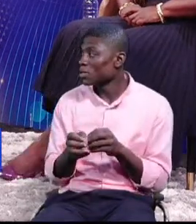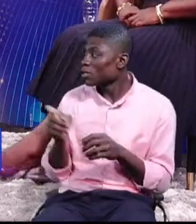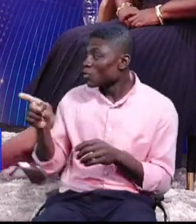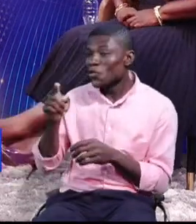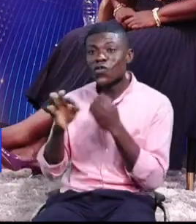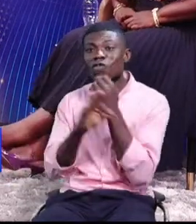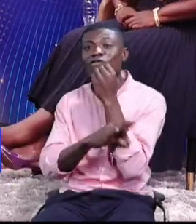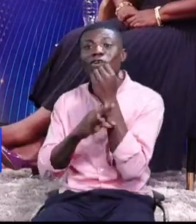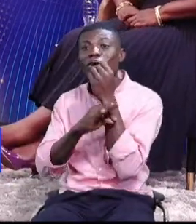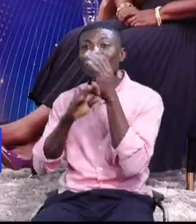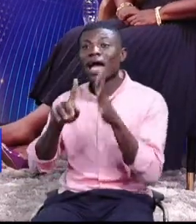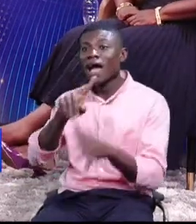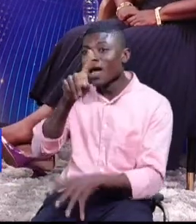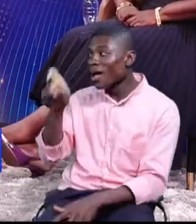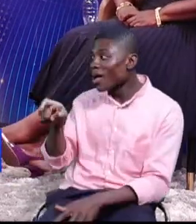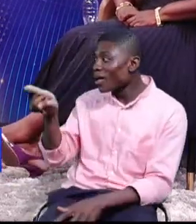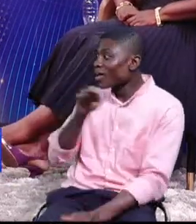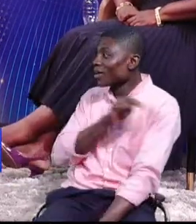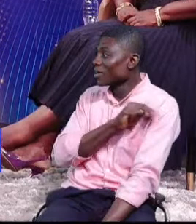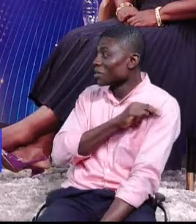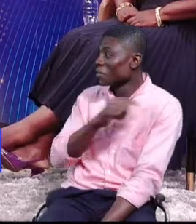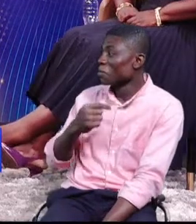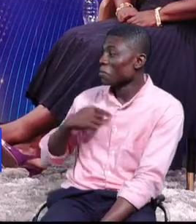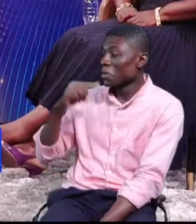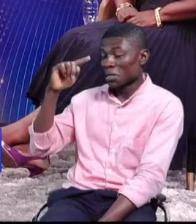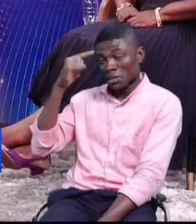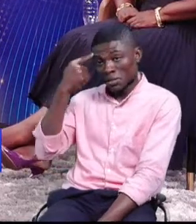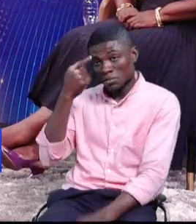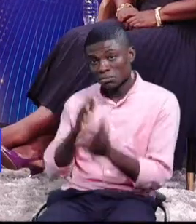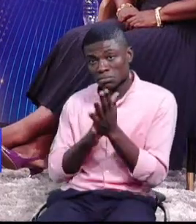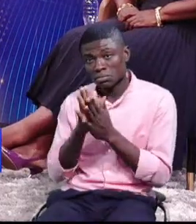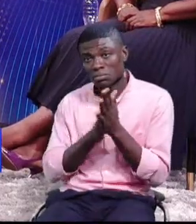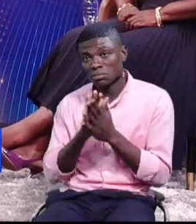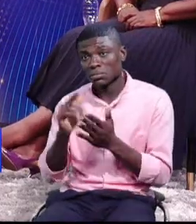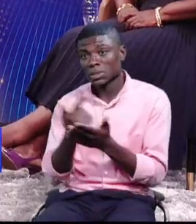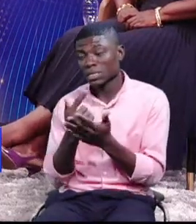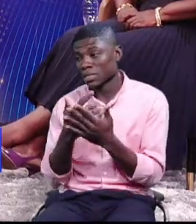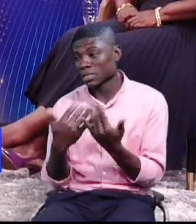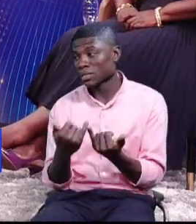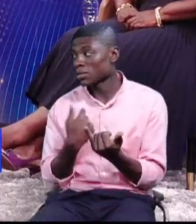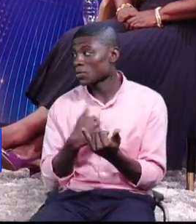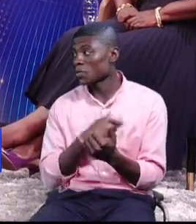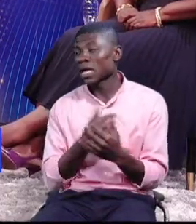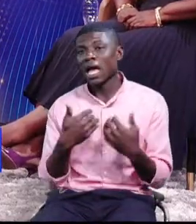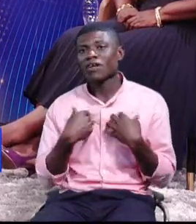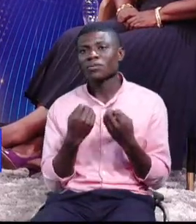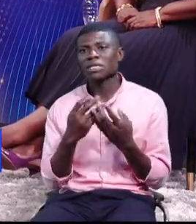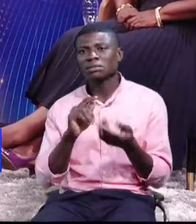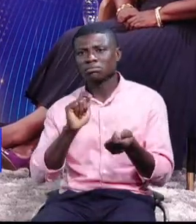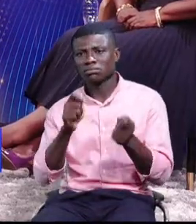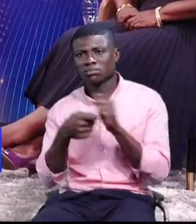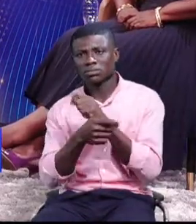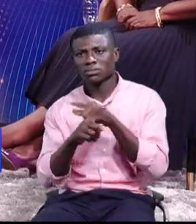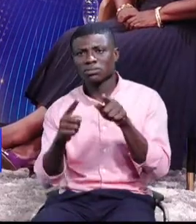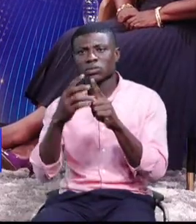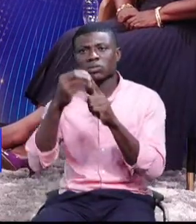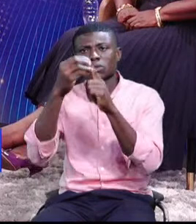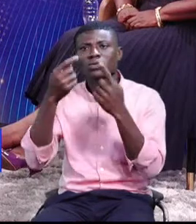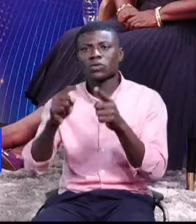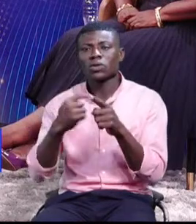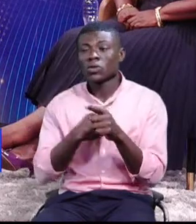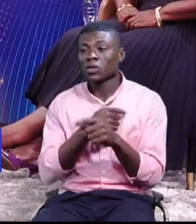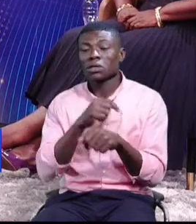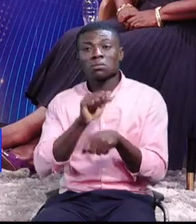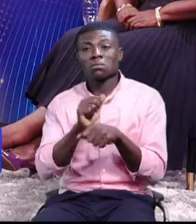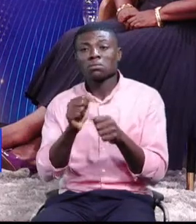No. No, but I think it's really interesting because Ghana right now, we're going through a lot of transitions, especially when it comes to